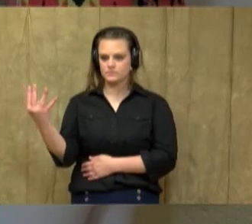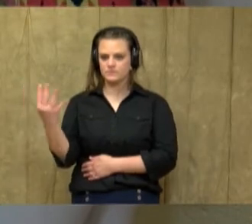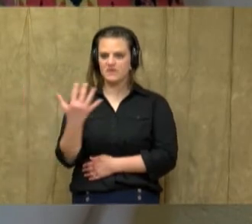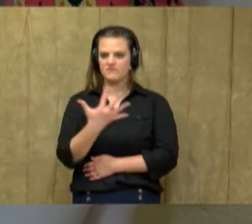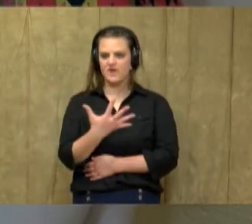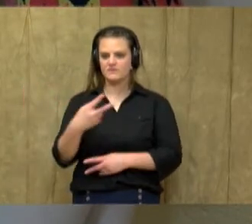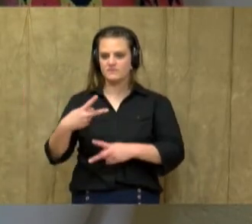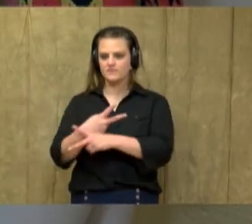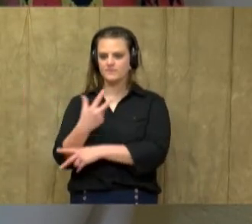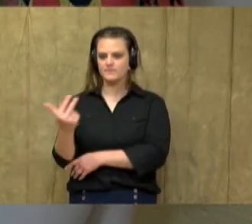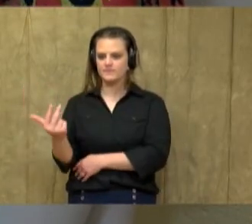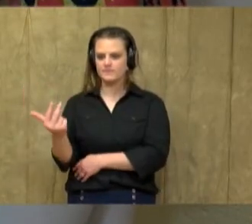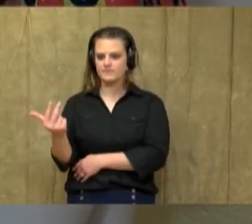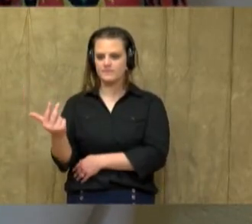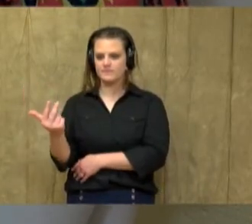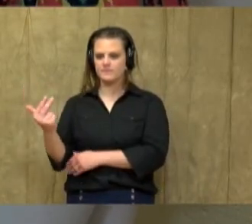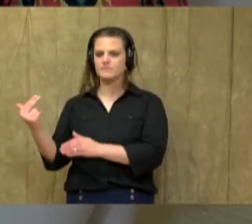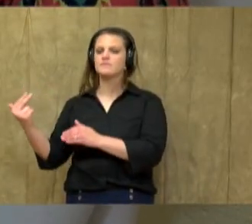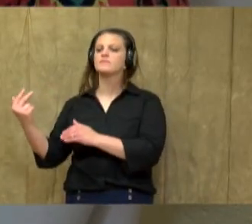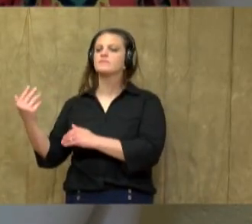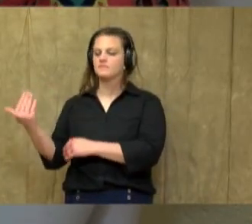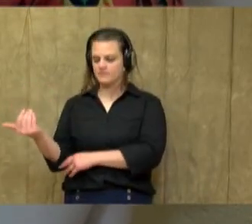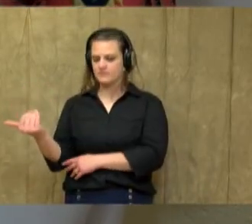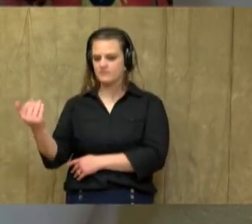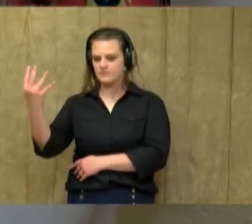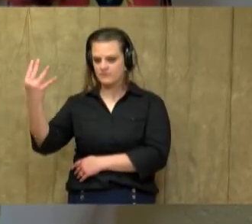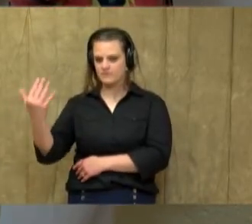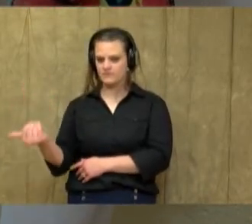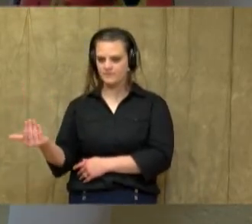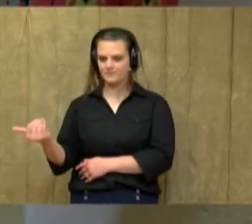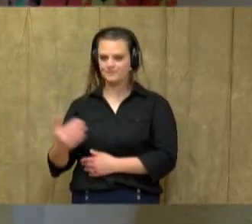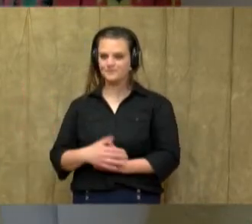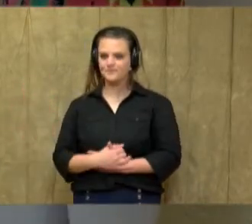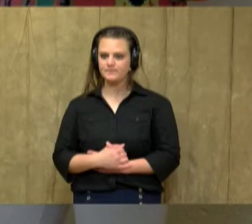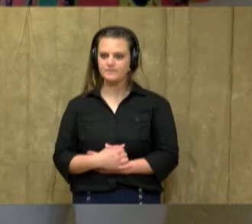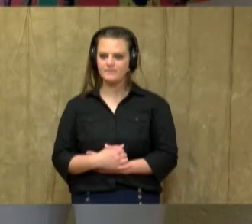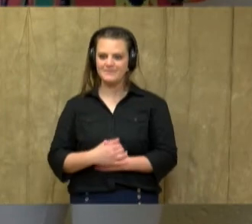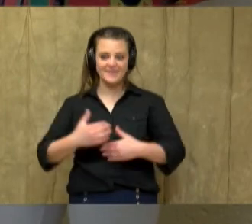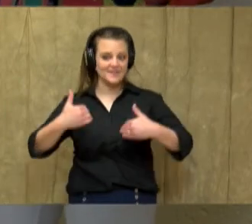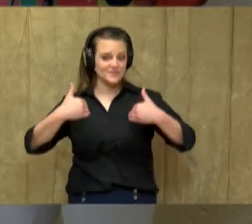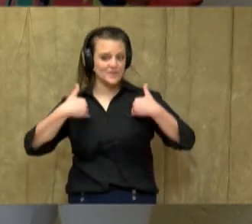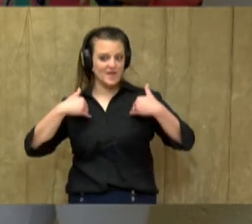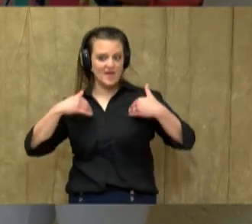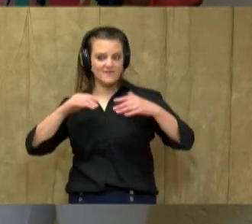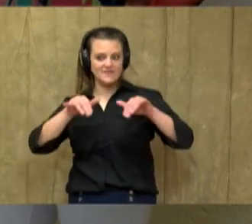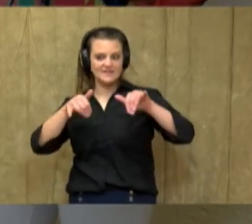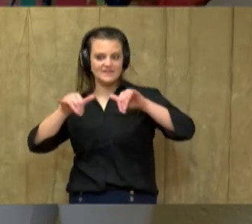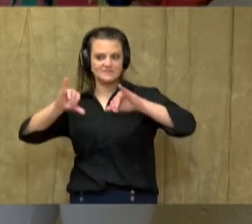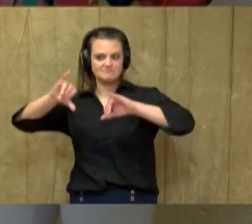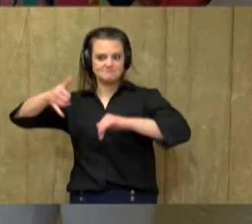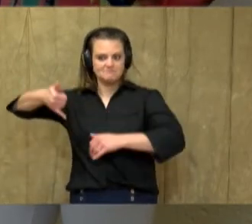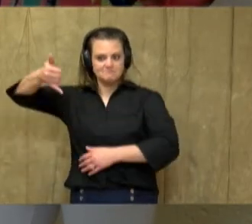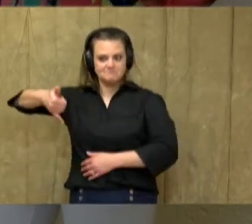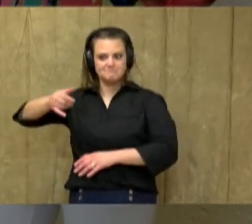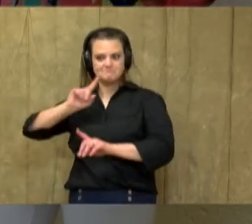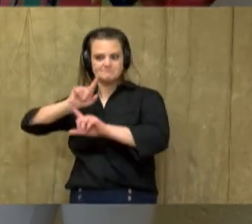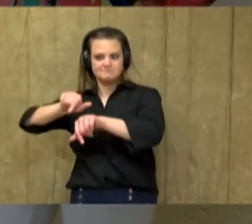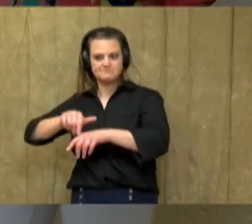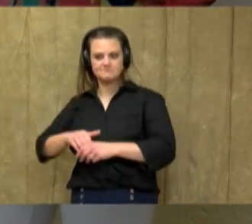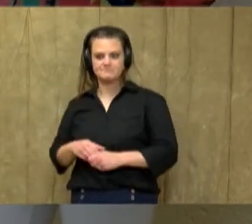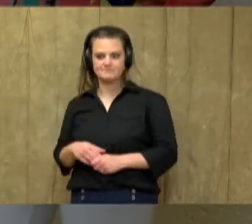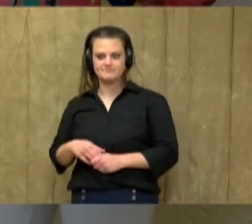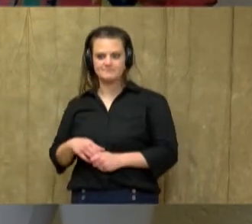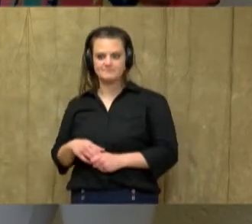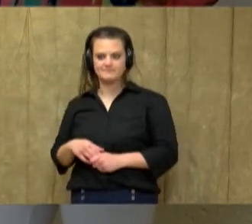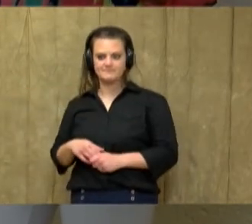and 5 times 3, is 15. Do we have the same answer, the